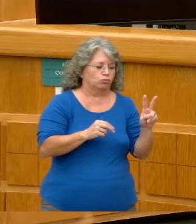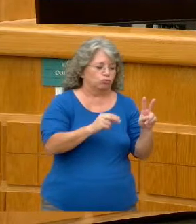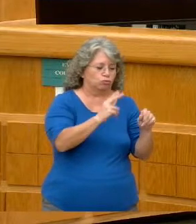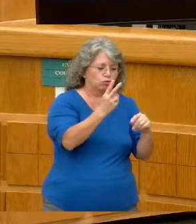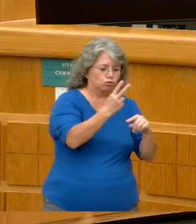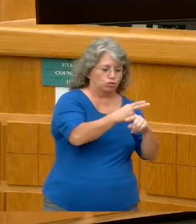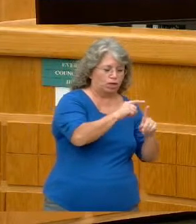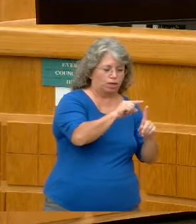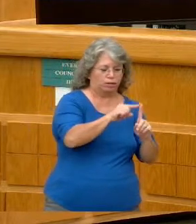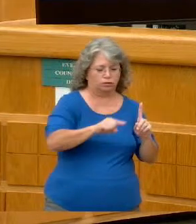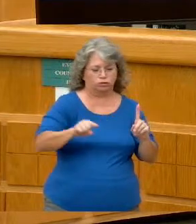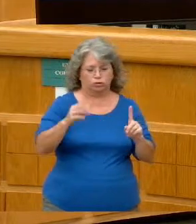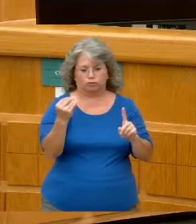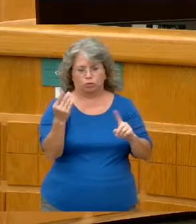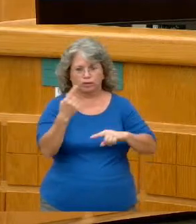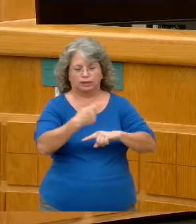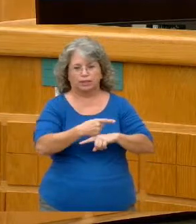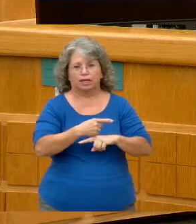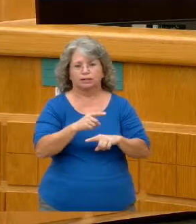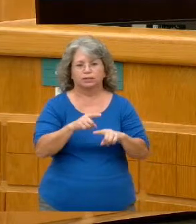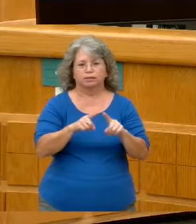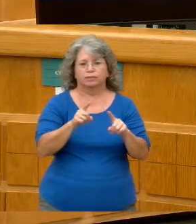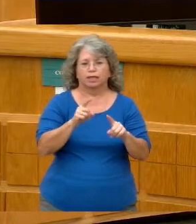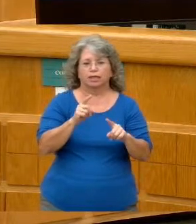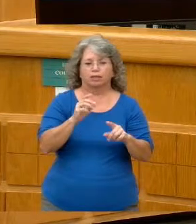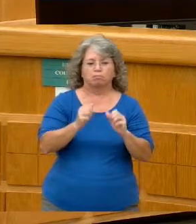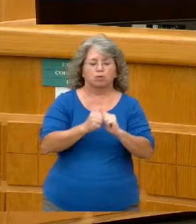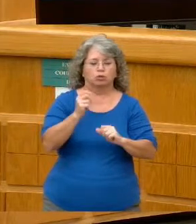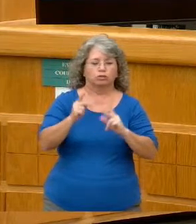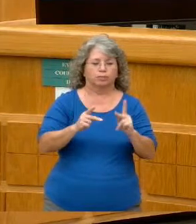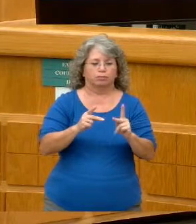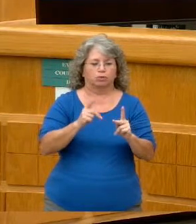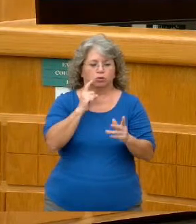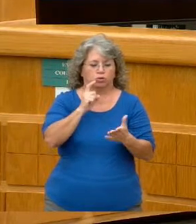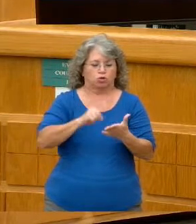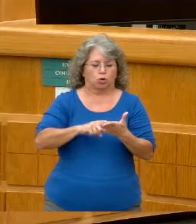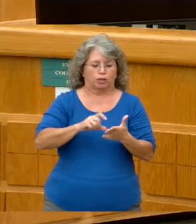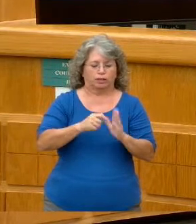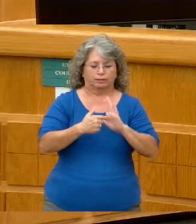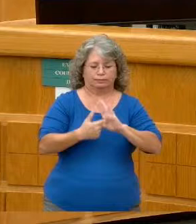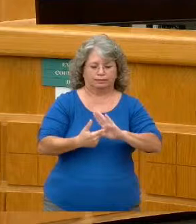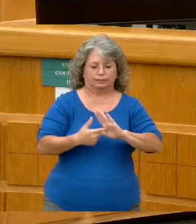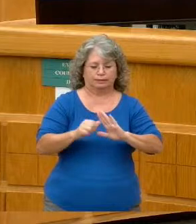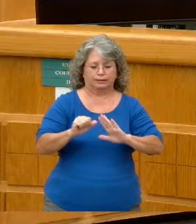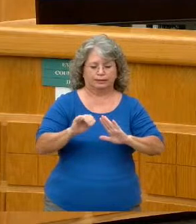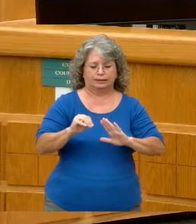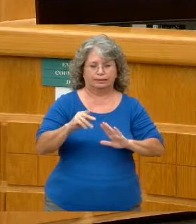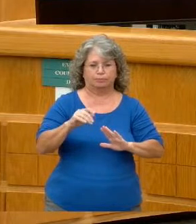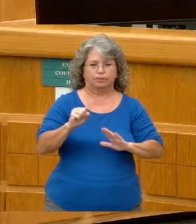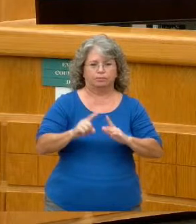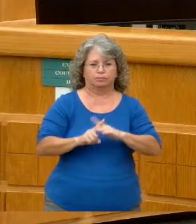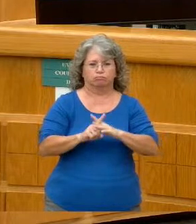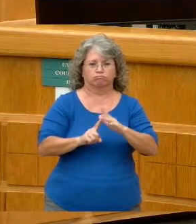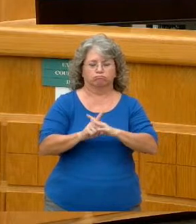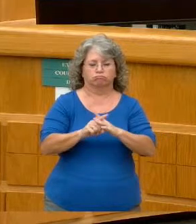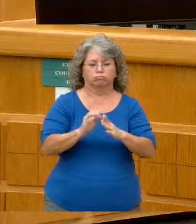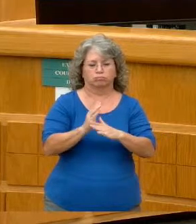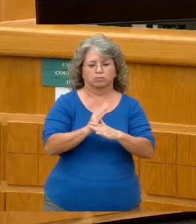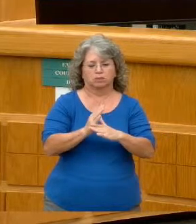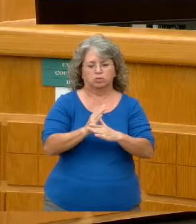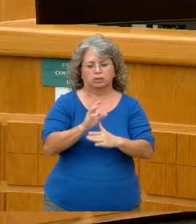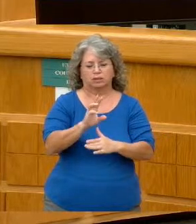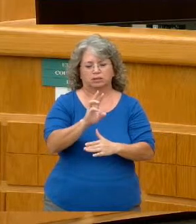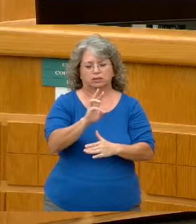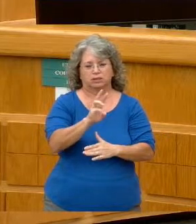say, but the symptoms to appear, it's anywhere between 6 and 8 days. Okay. The symptoms to start showing